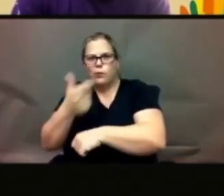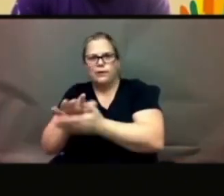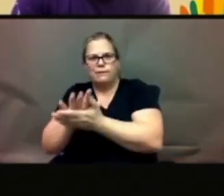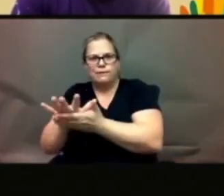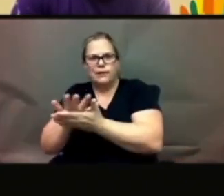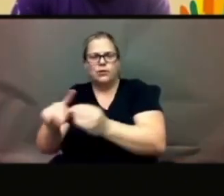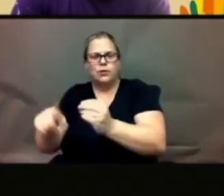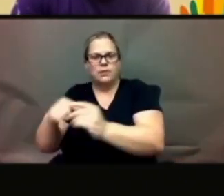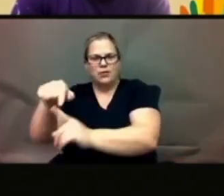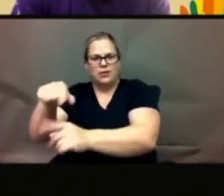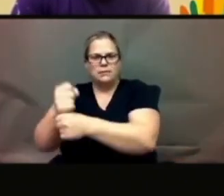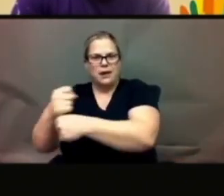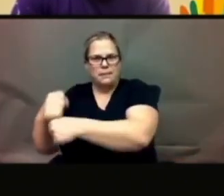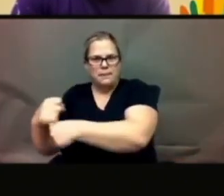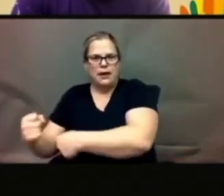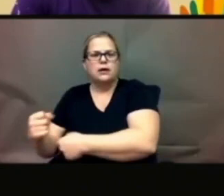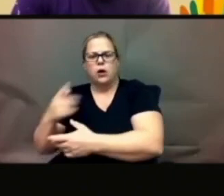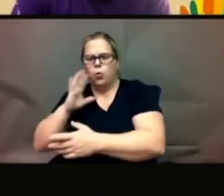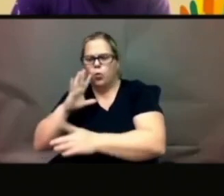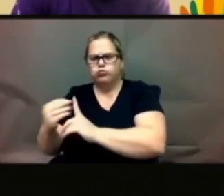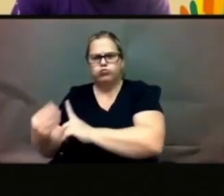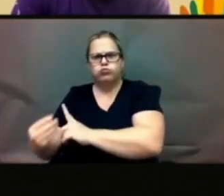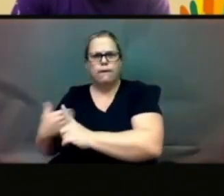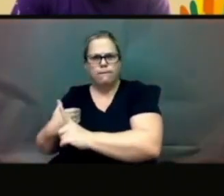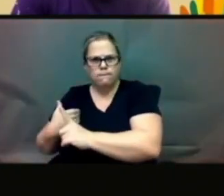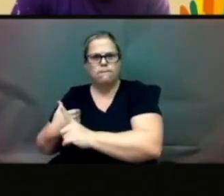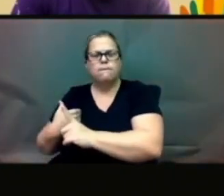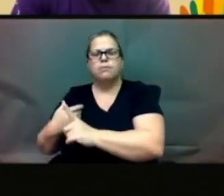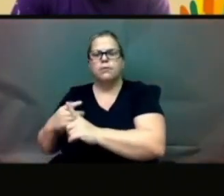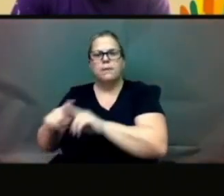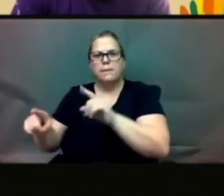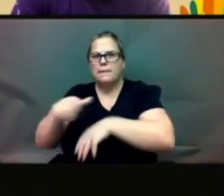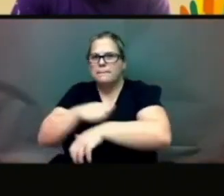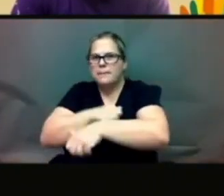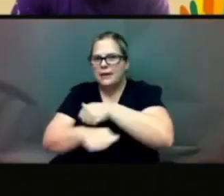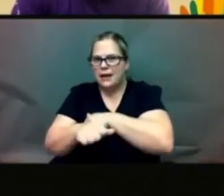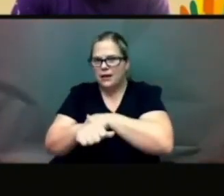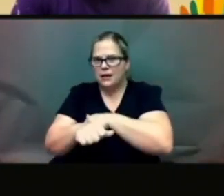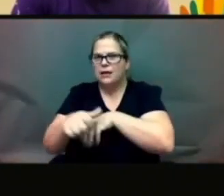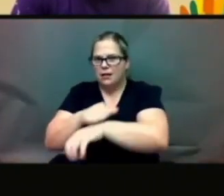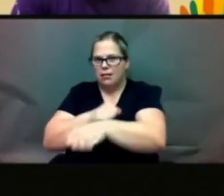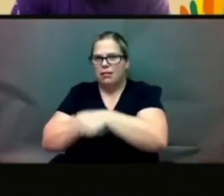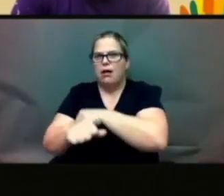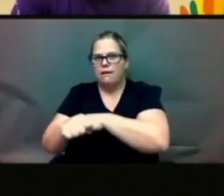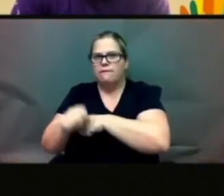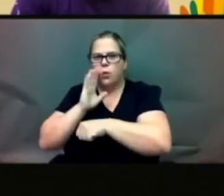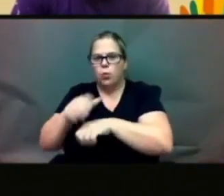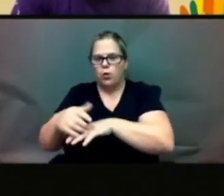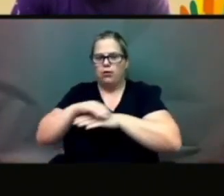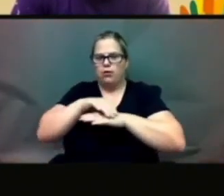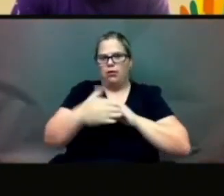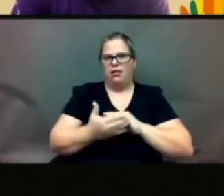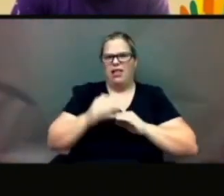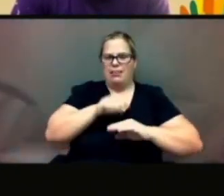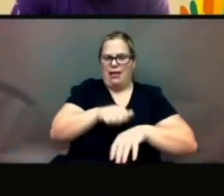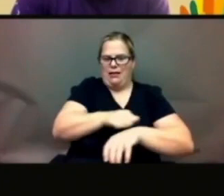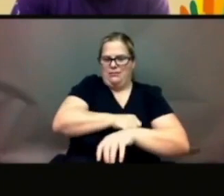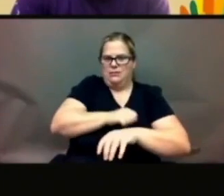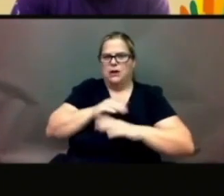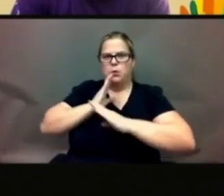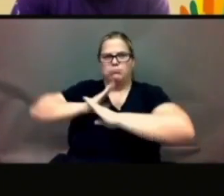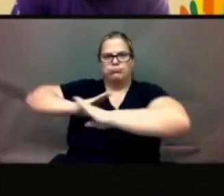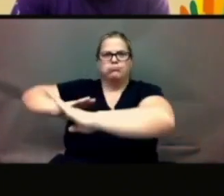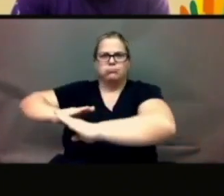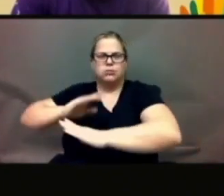glove and they eat a banana, right? So the glove insulates their hand. That's our science part we're learning, is what's conductive and what's